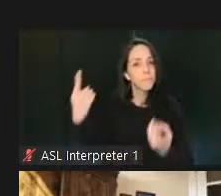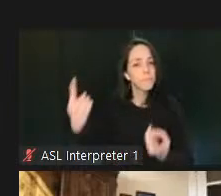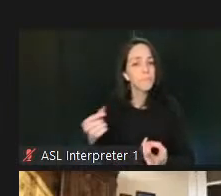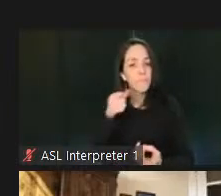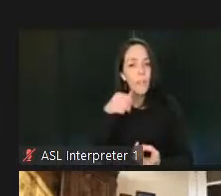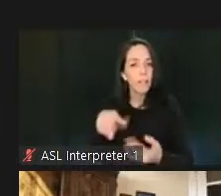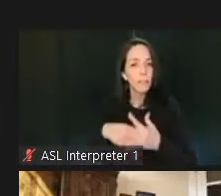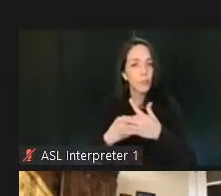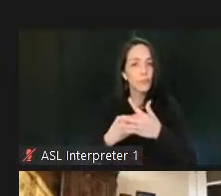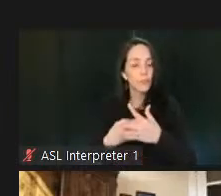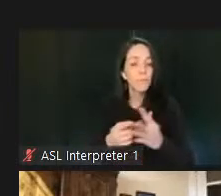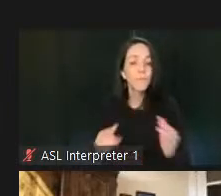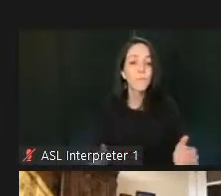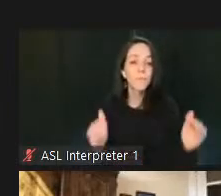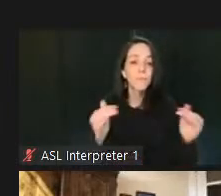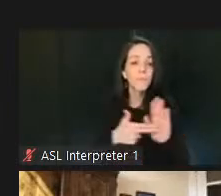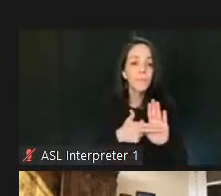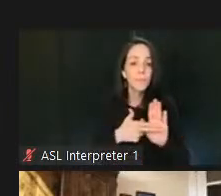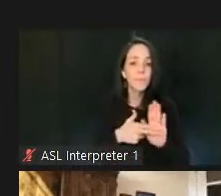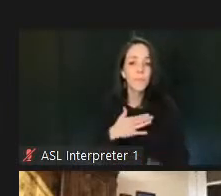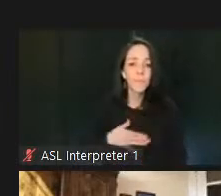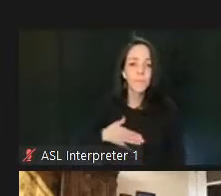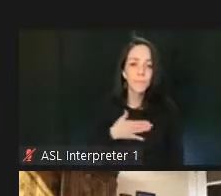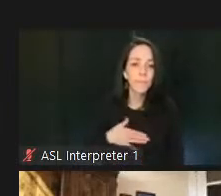Next slide, please.